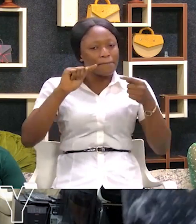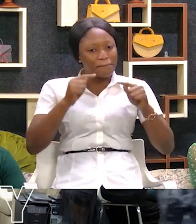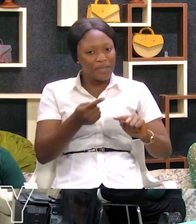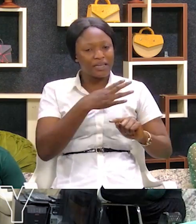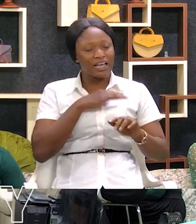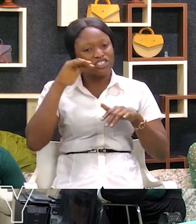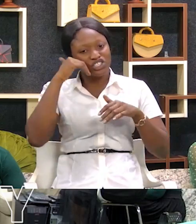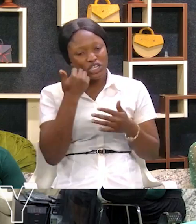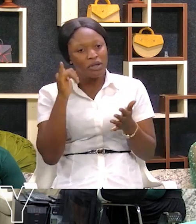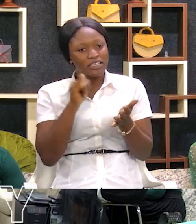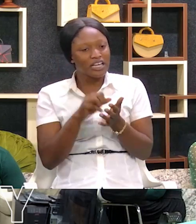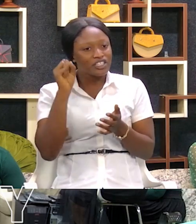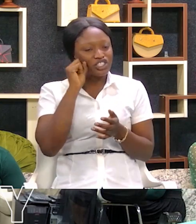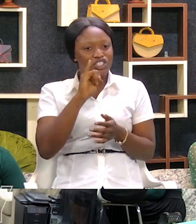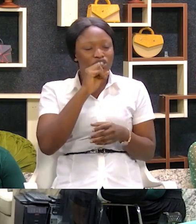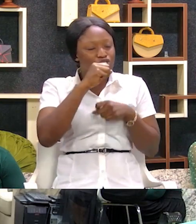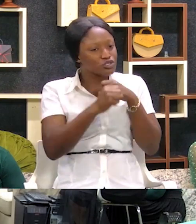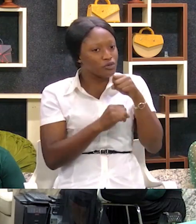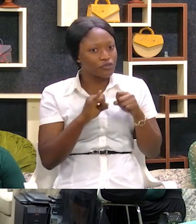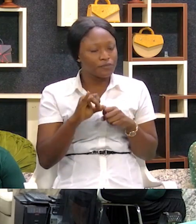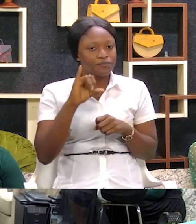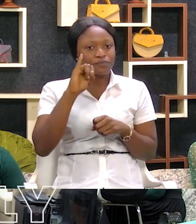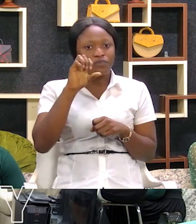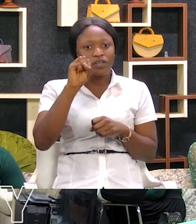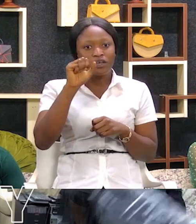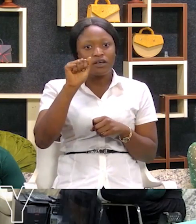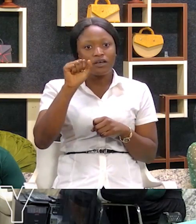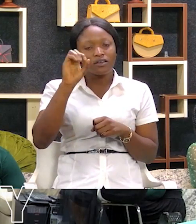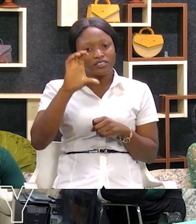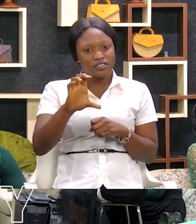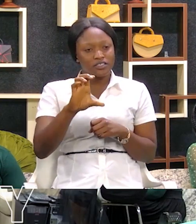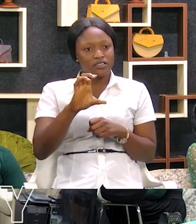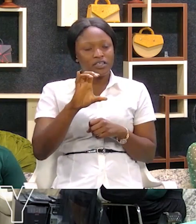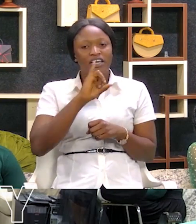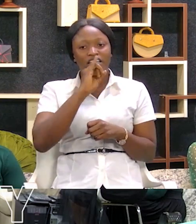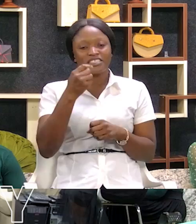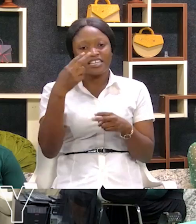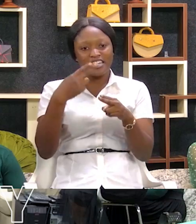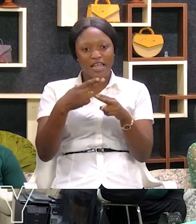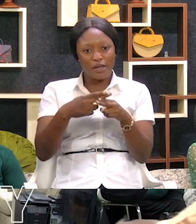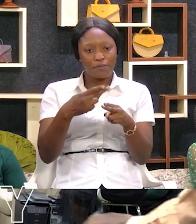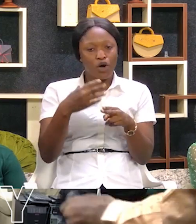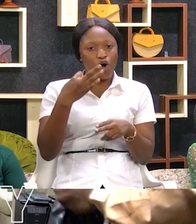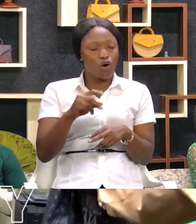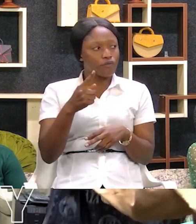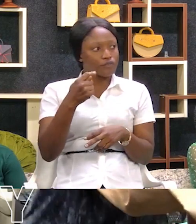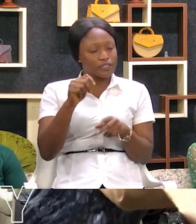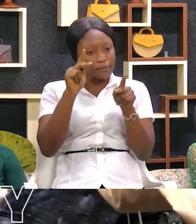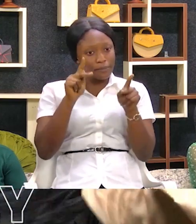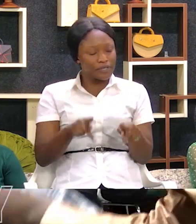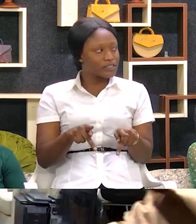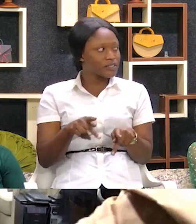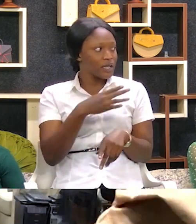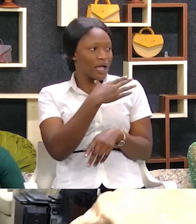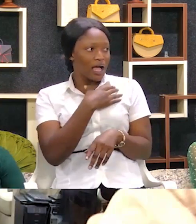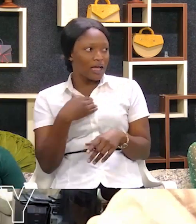she talks say she they suffer. Isaac Balami na the person name. Isaac Balami. Balami. And